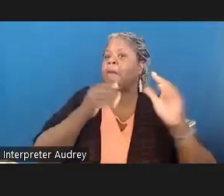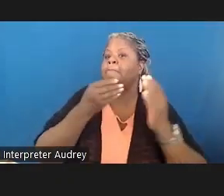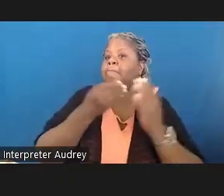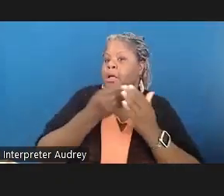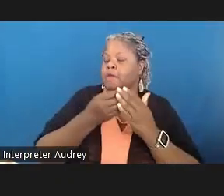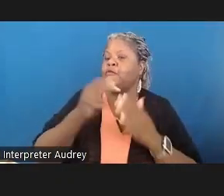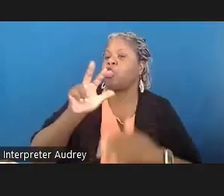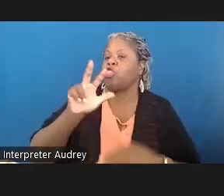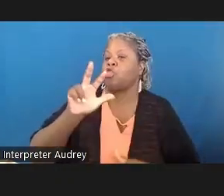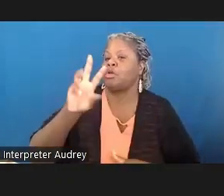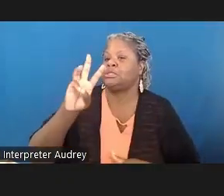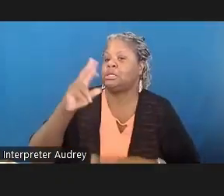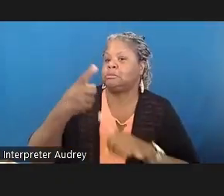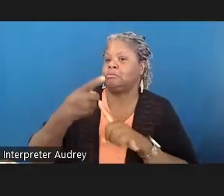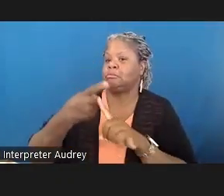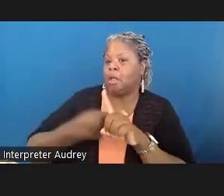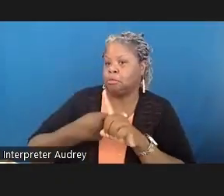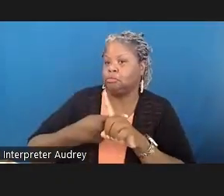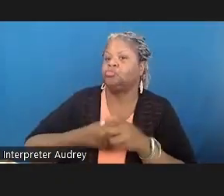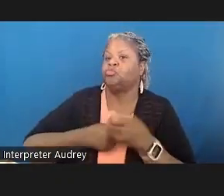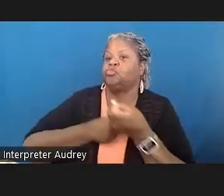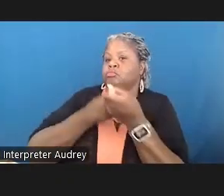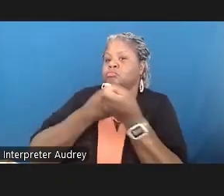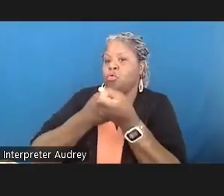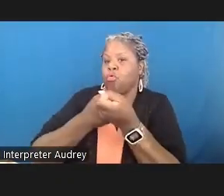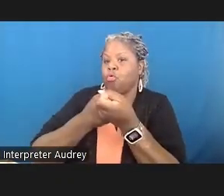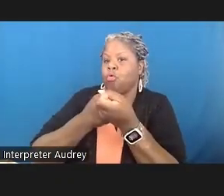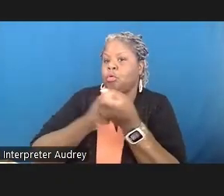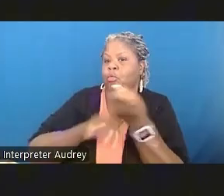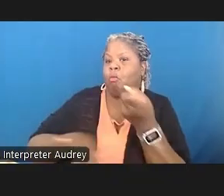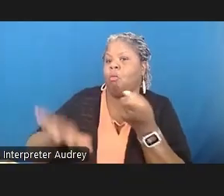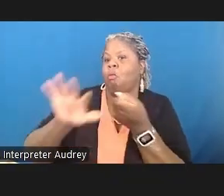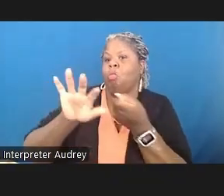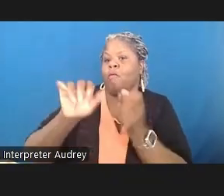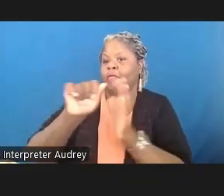support the transitional housing program statewide.